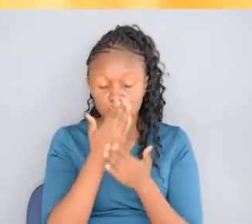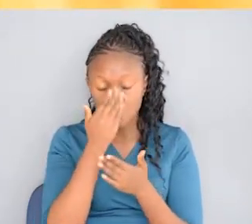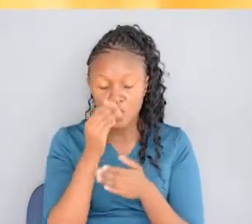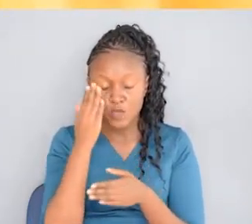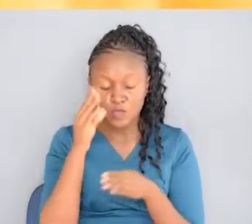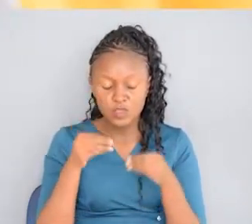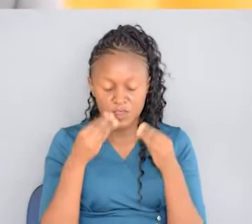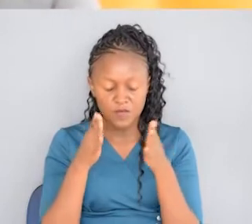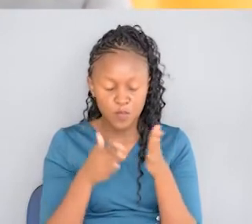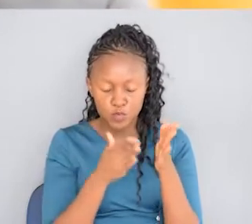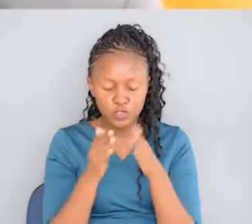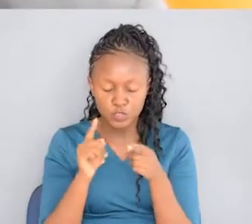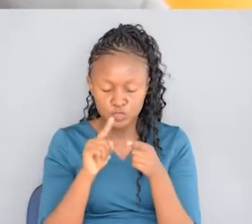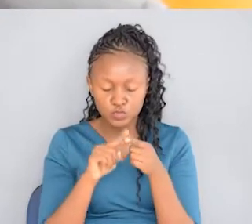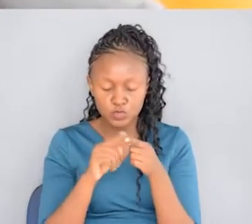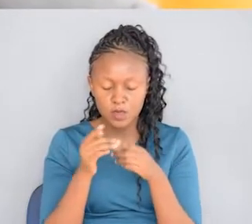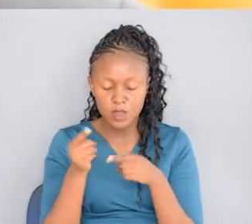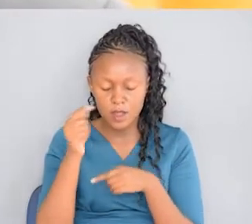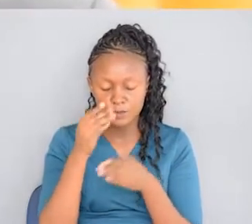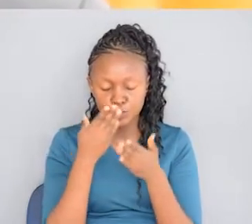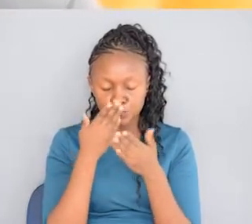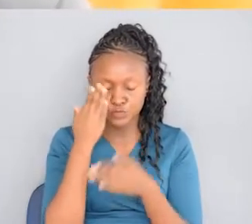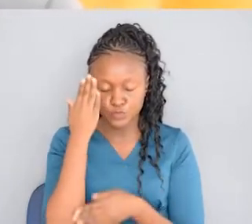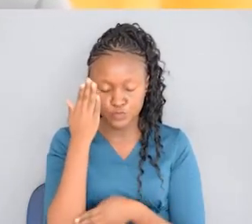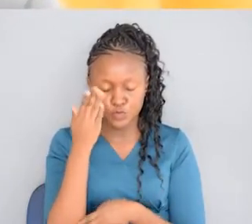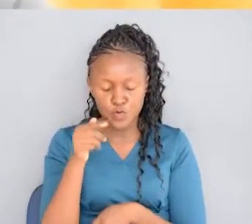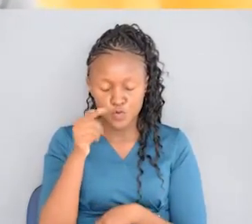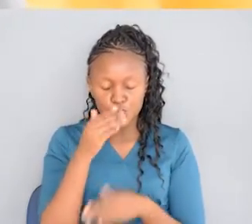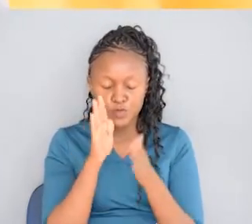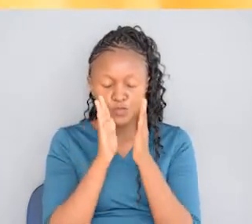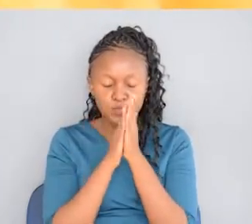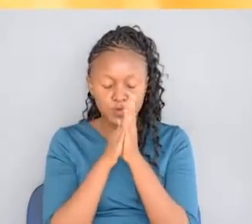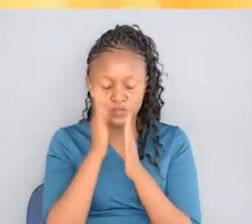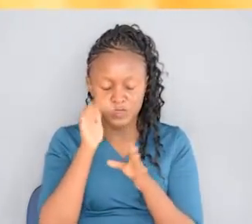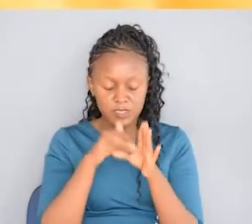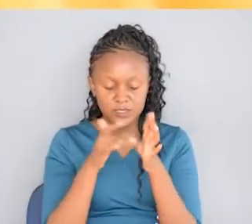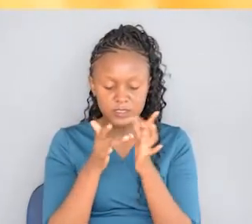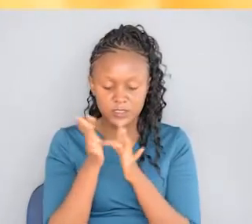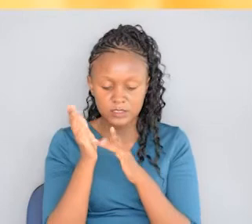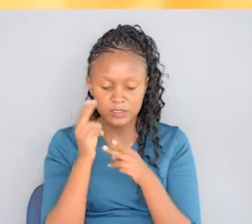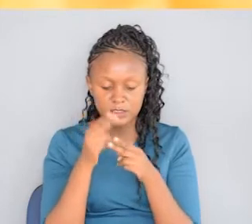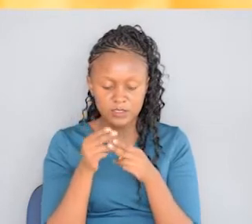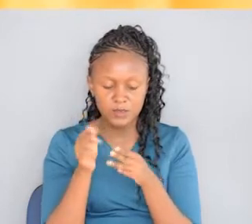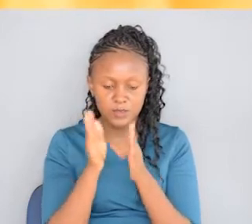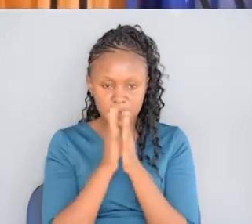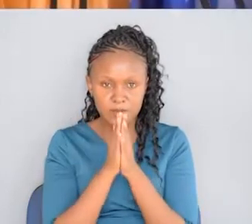such a privilege. And we praise you. In Jesus' name we pray. Amen. Amen.